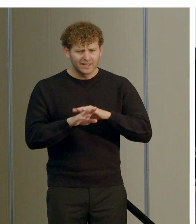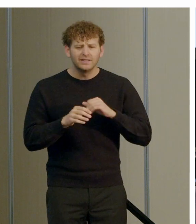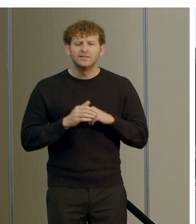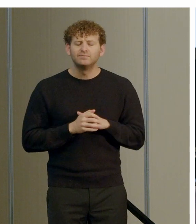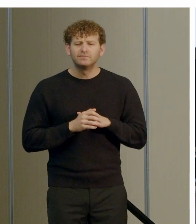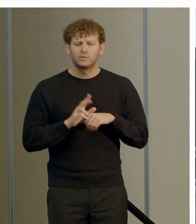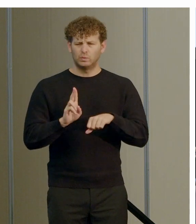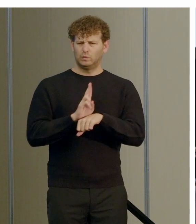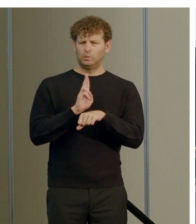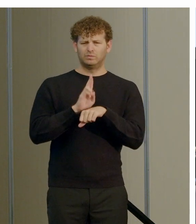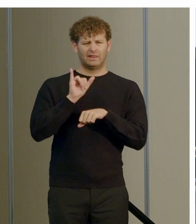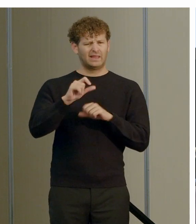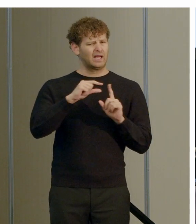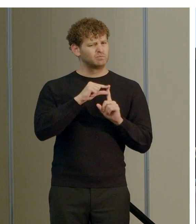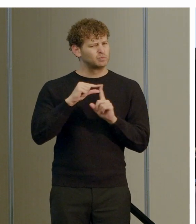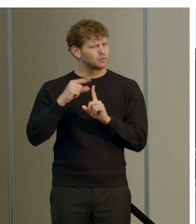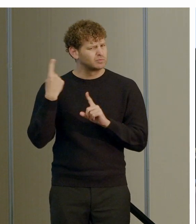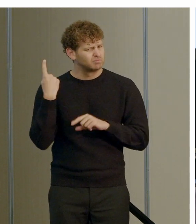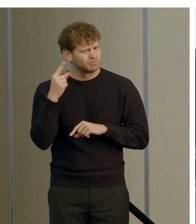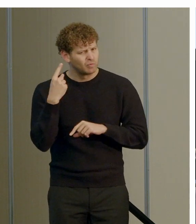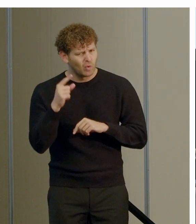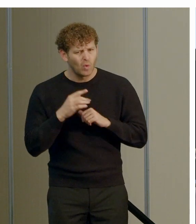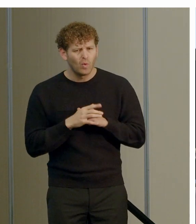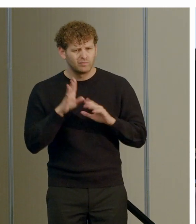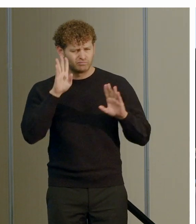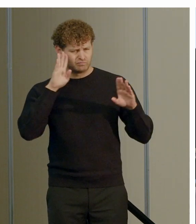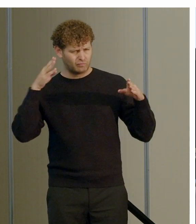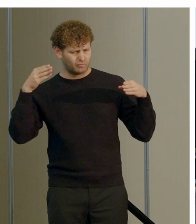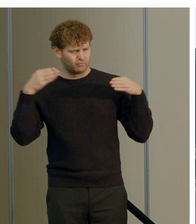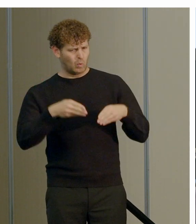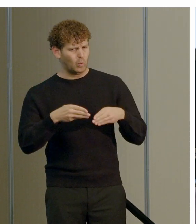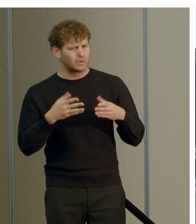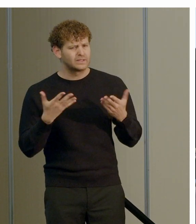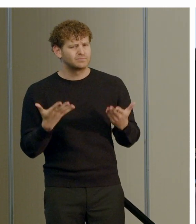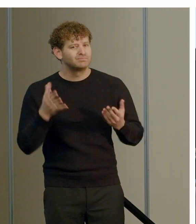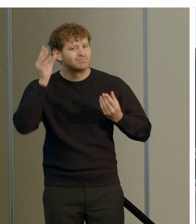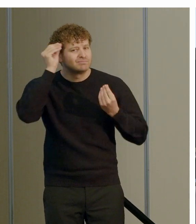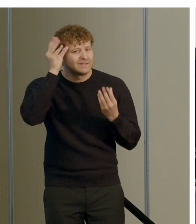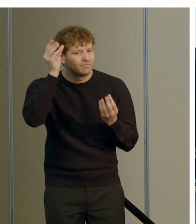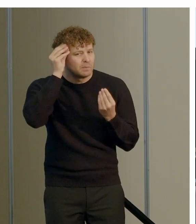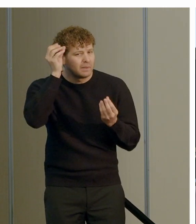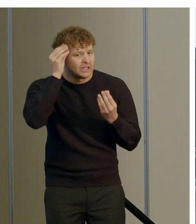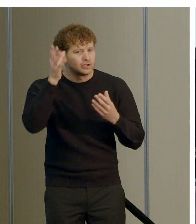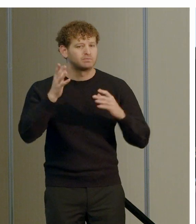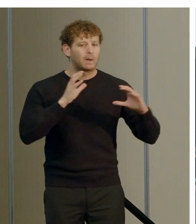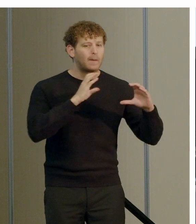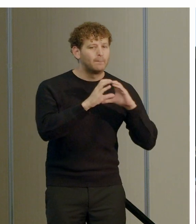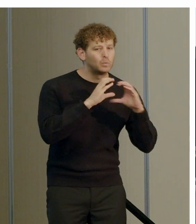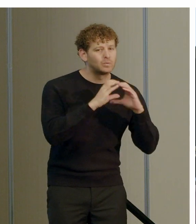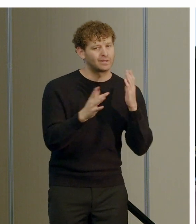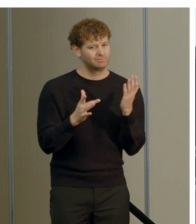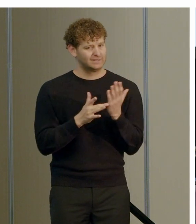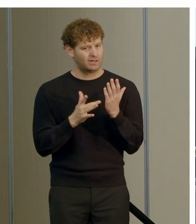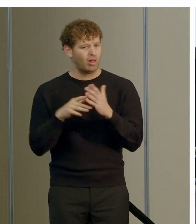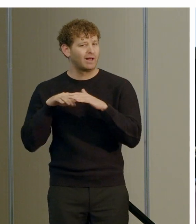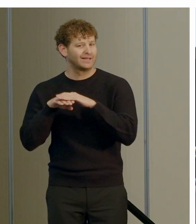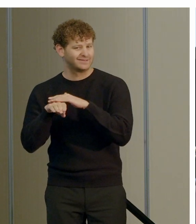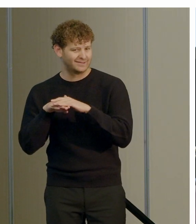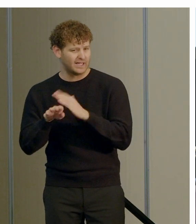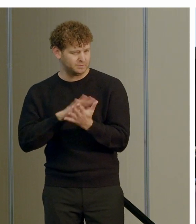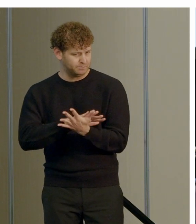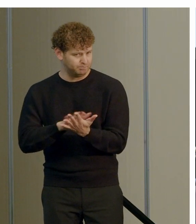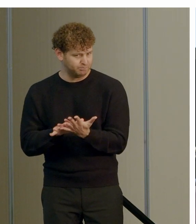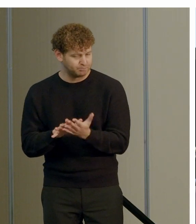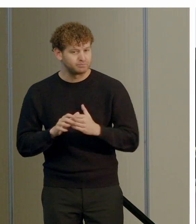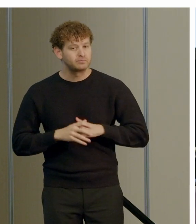focus to be on making information and communication technology accessible. And often we're